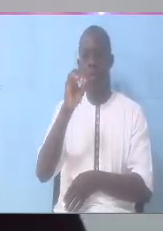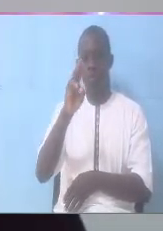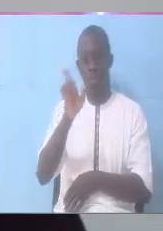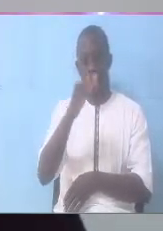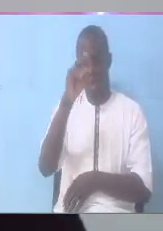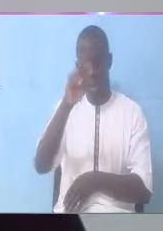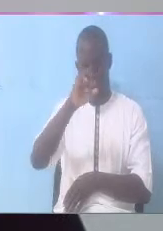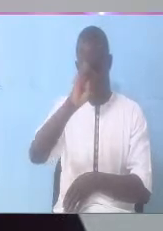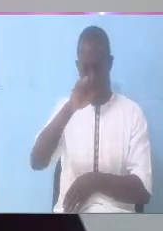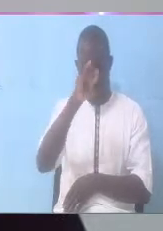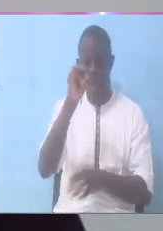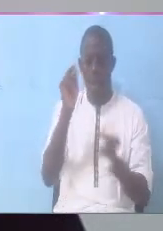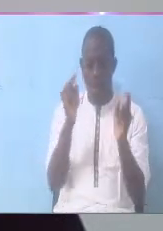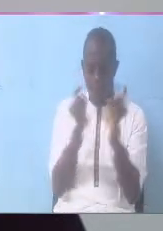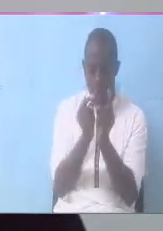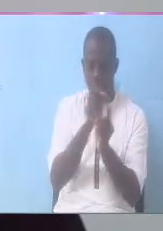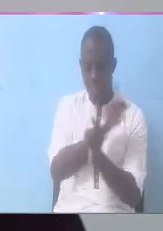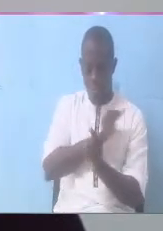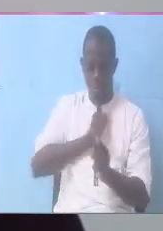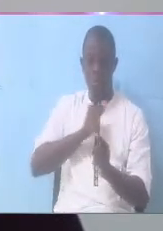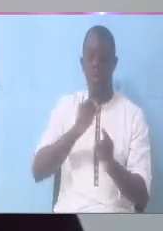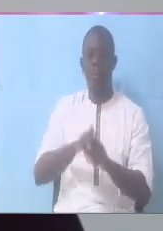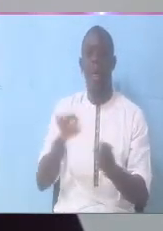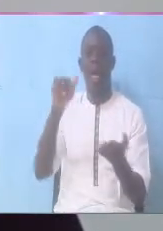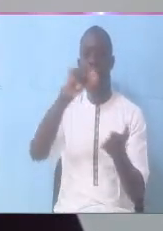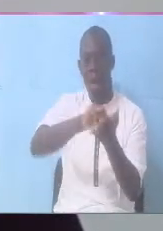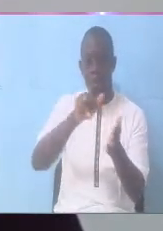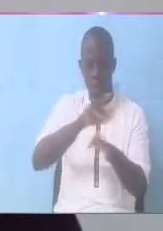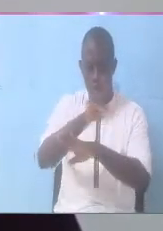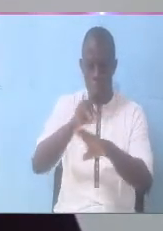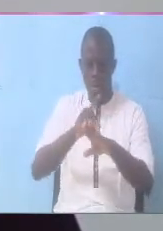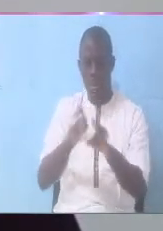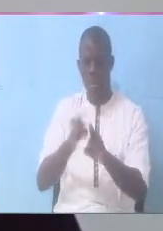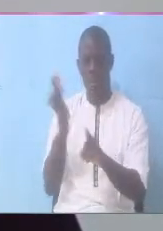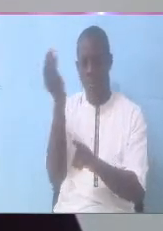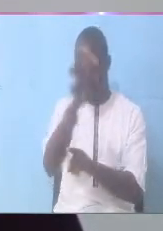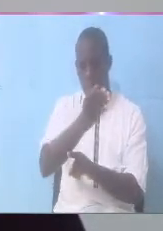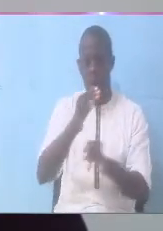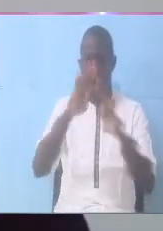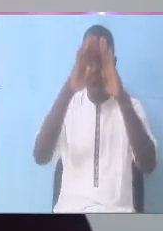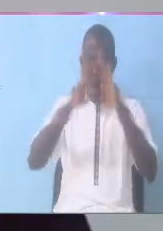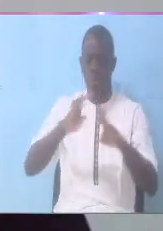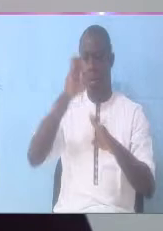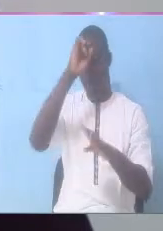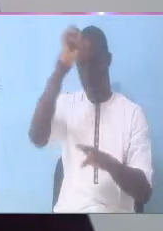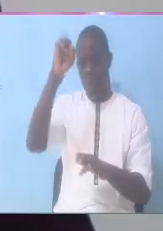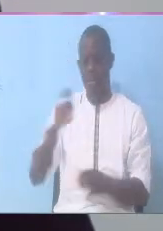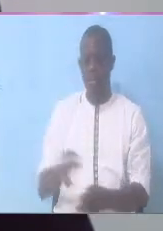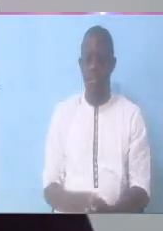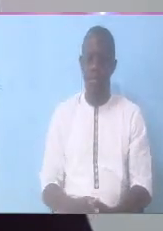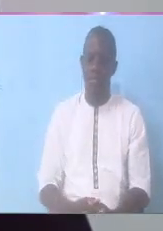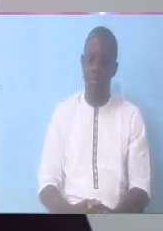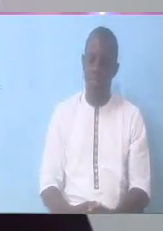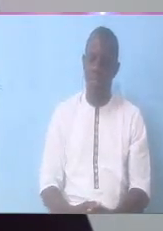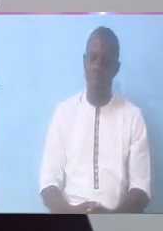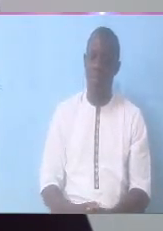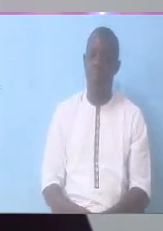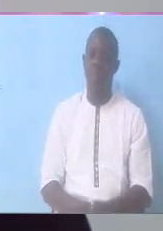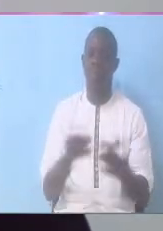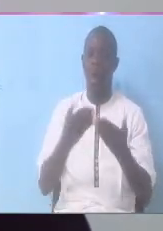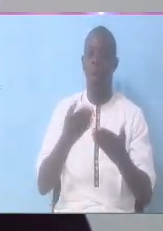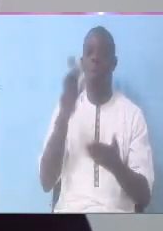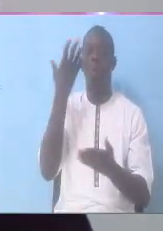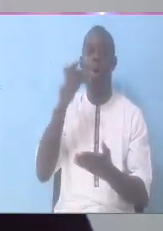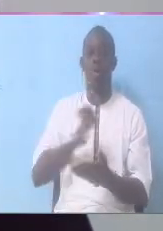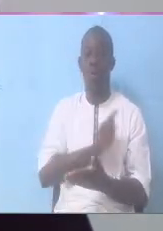ani mo kotengolun telle tata nyola kata State House. So when we arrived at the State House,